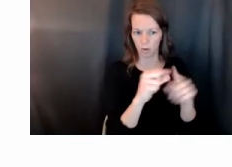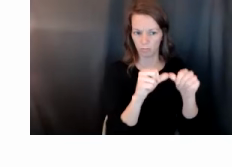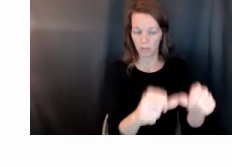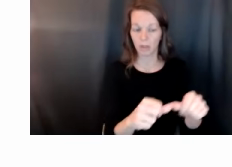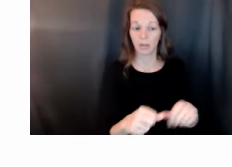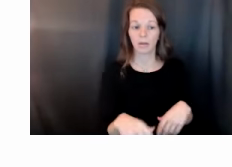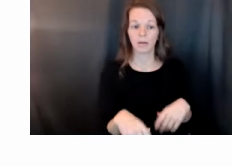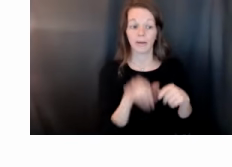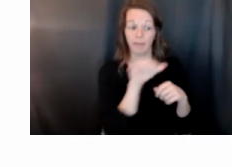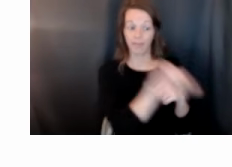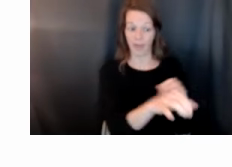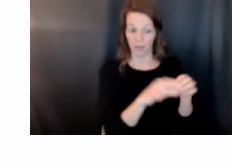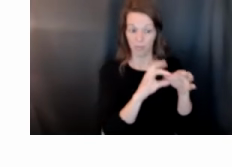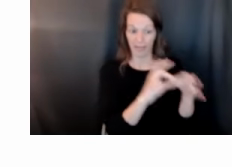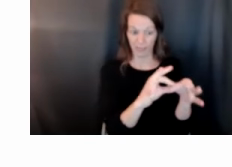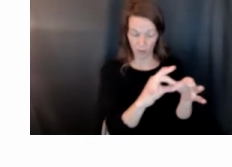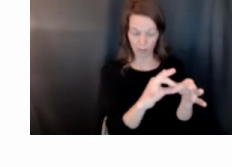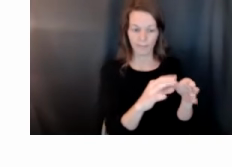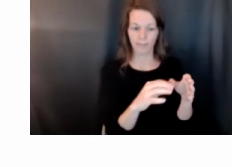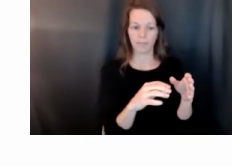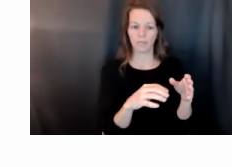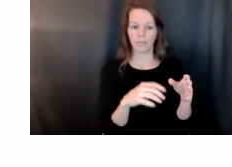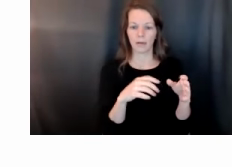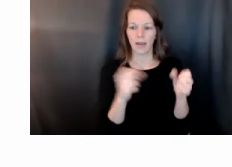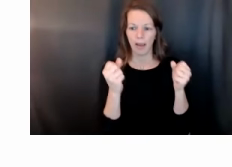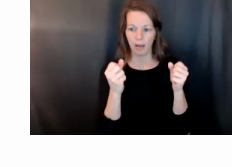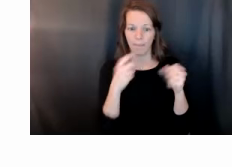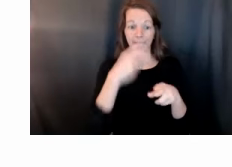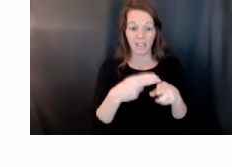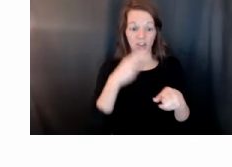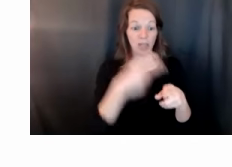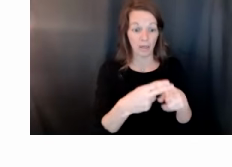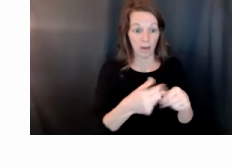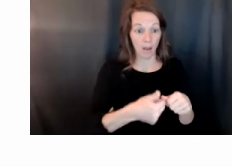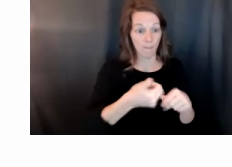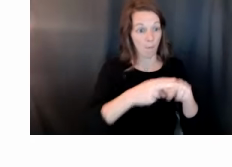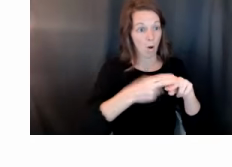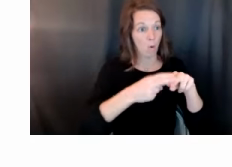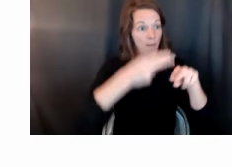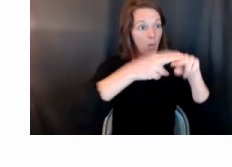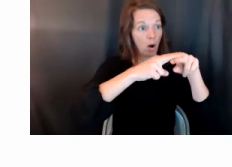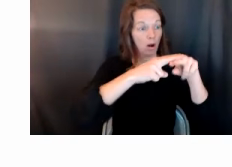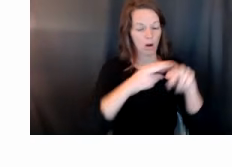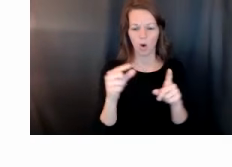In this relationship, as mention number increases, word duration